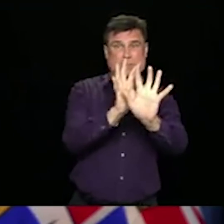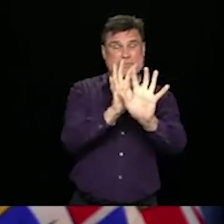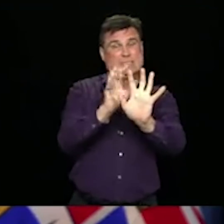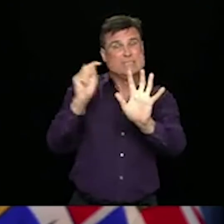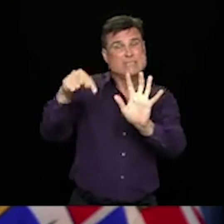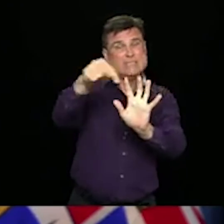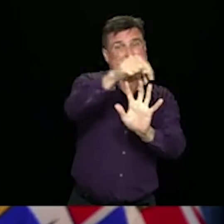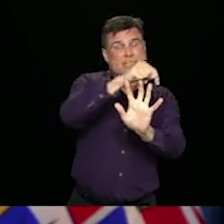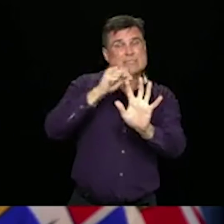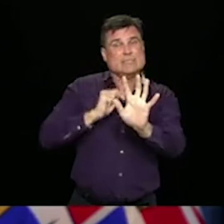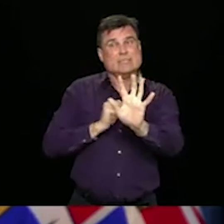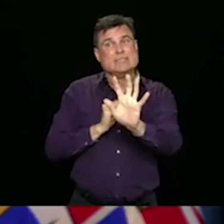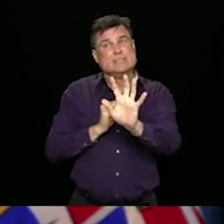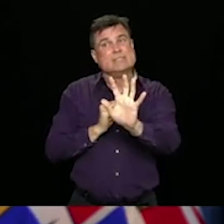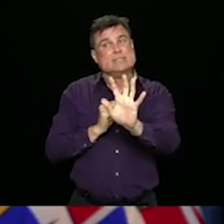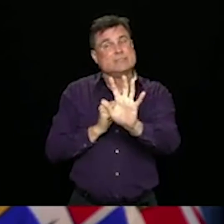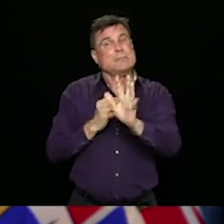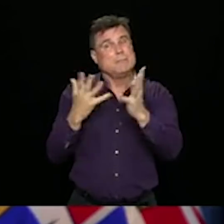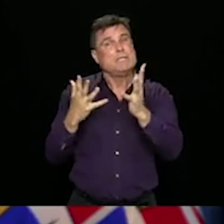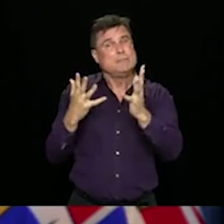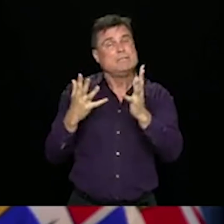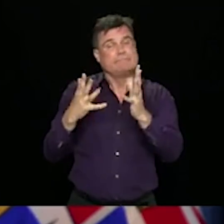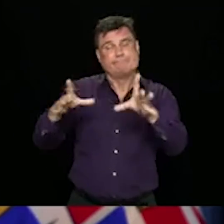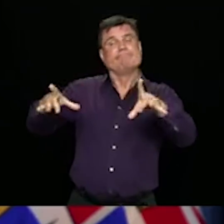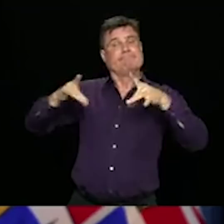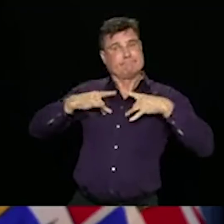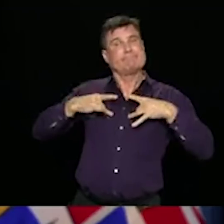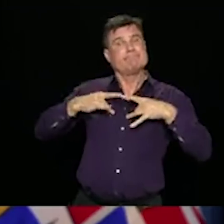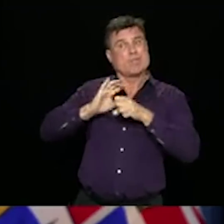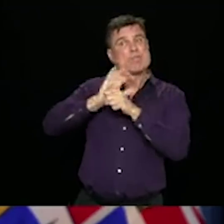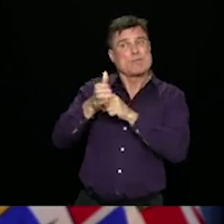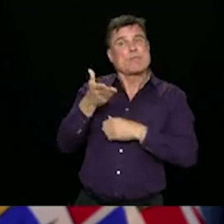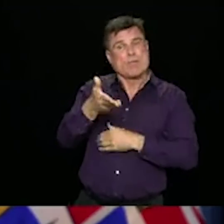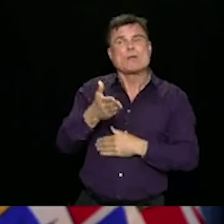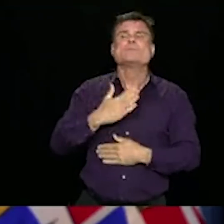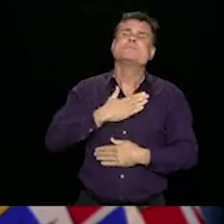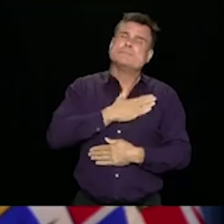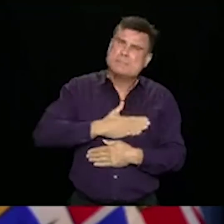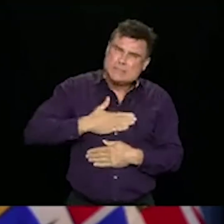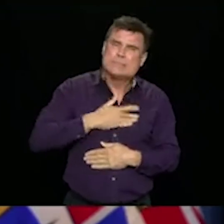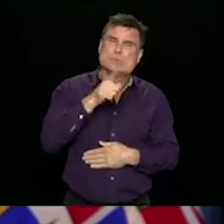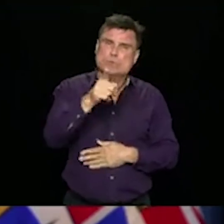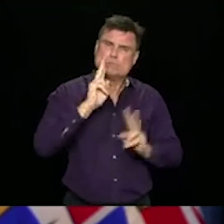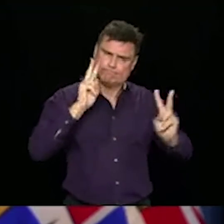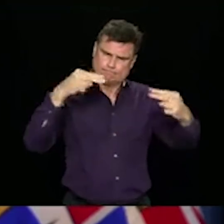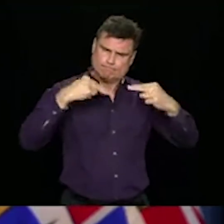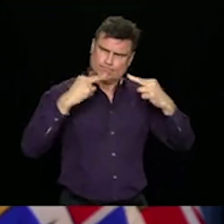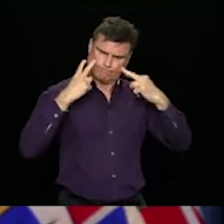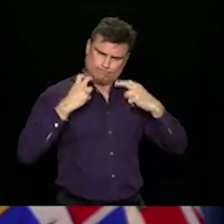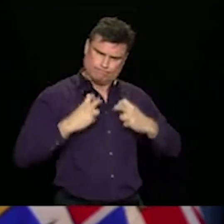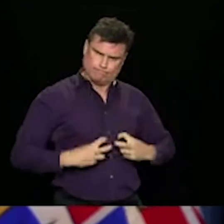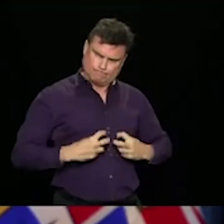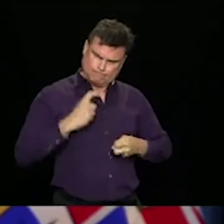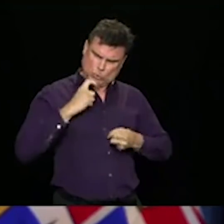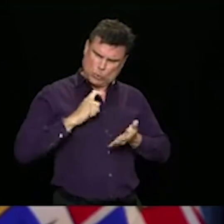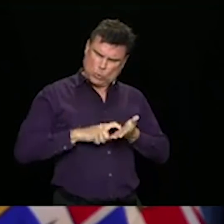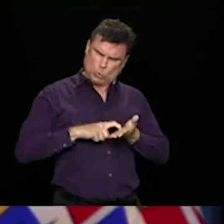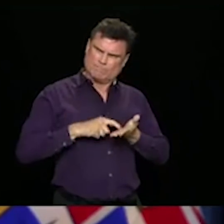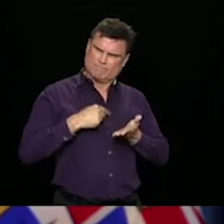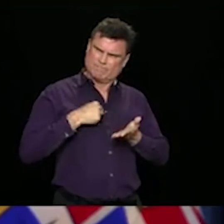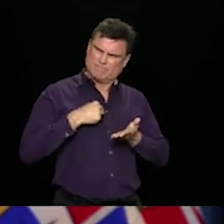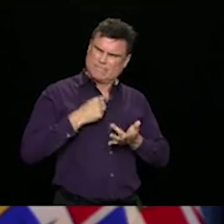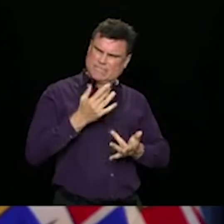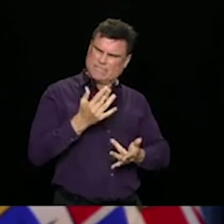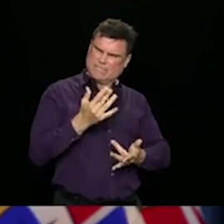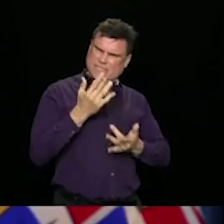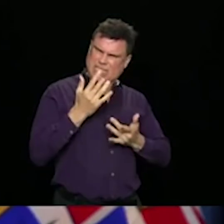next coming days to 2 weeks. And if you have any symptoms at all, you need to self-isolate, you need to get tested, you